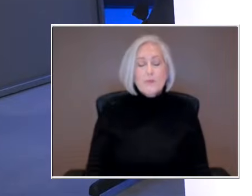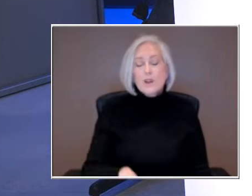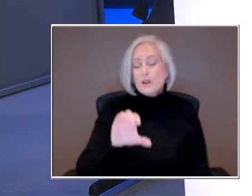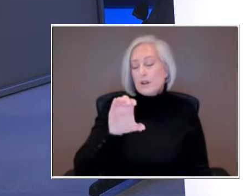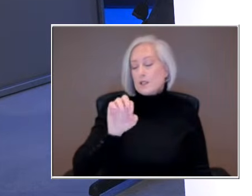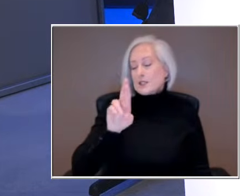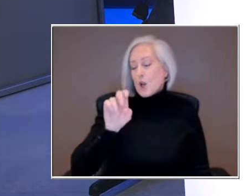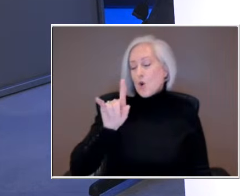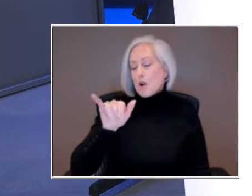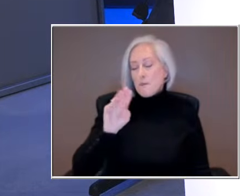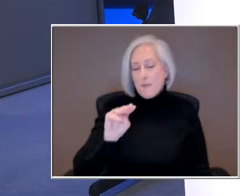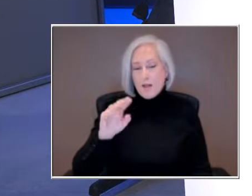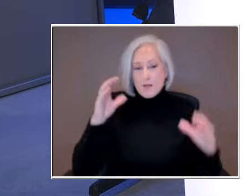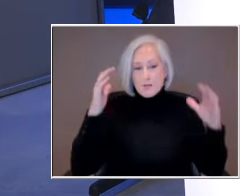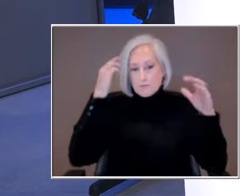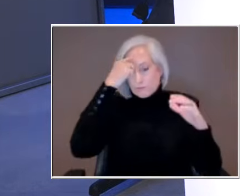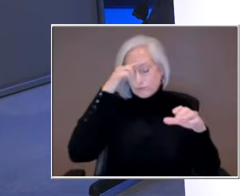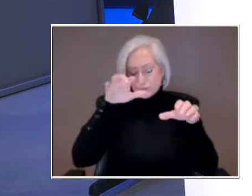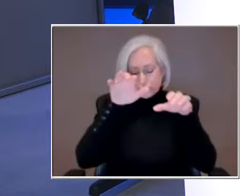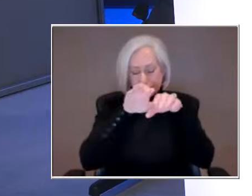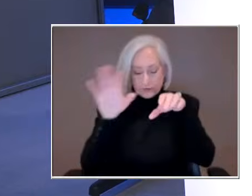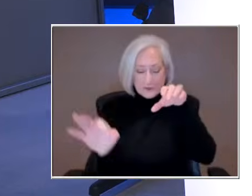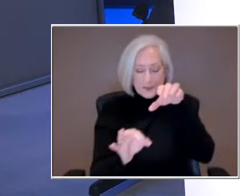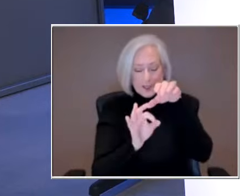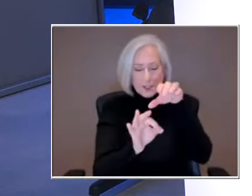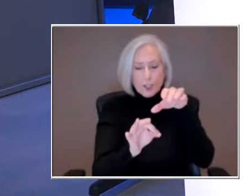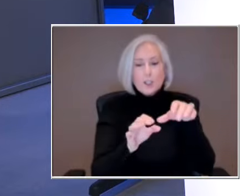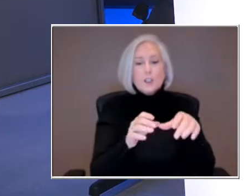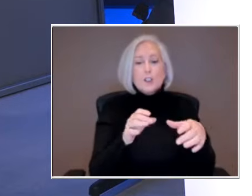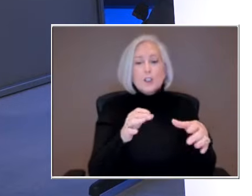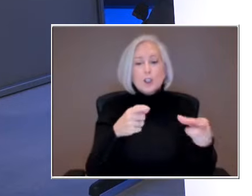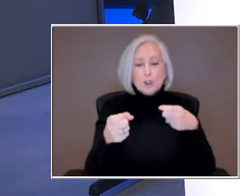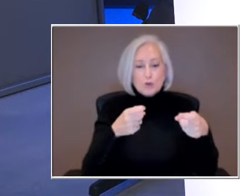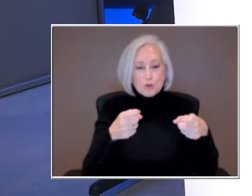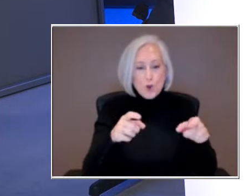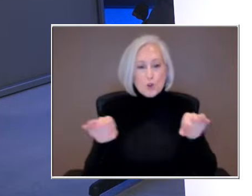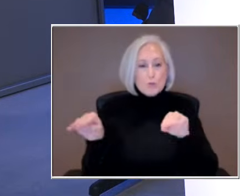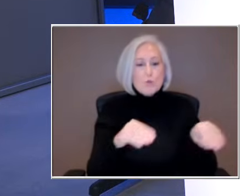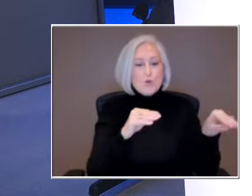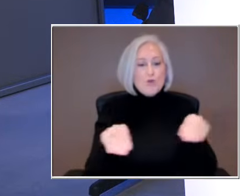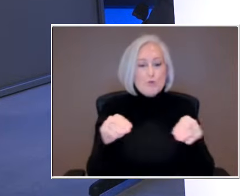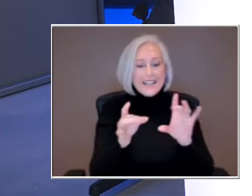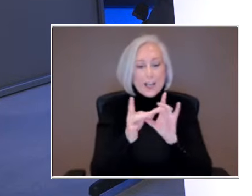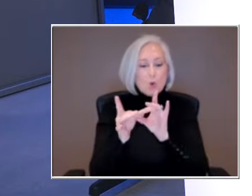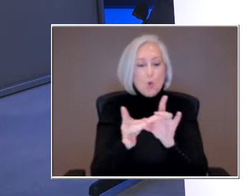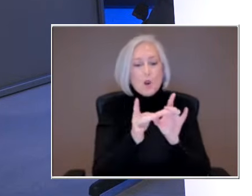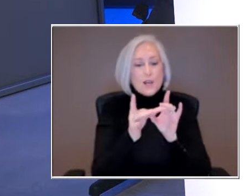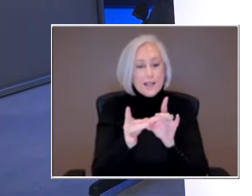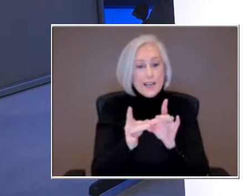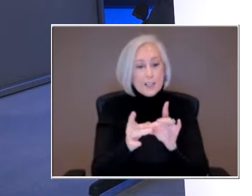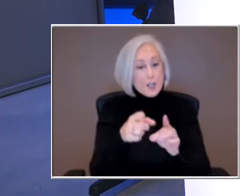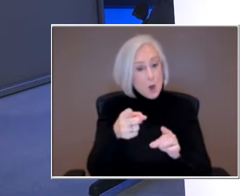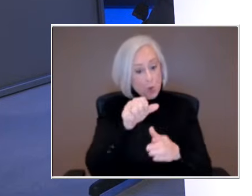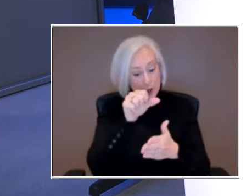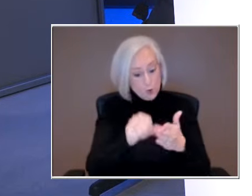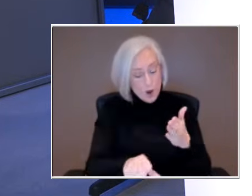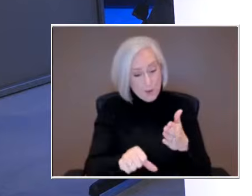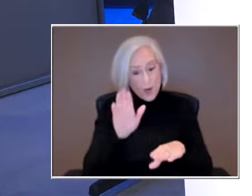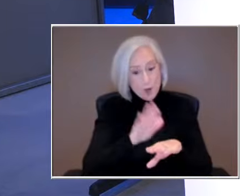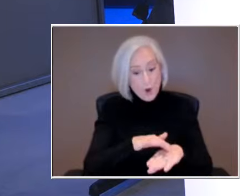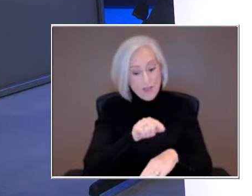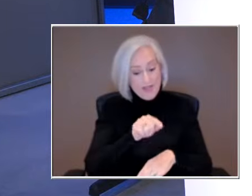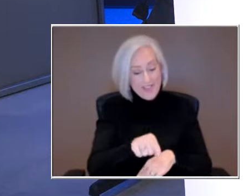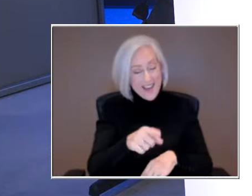coordination. So when operating on the cerebellum, are you comfortable talking about the major